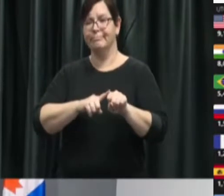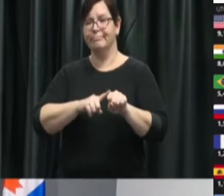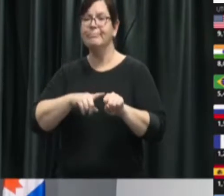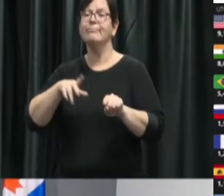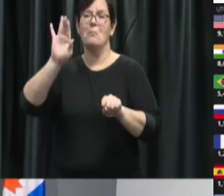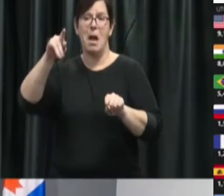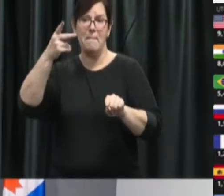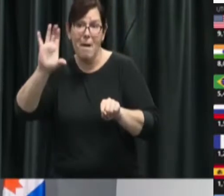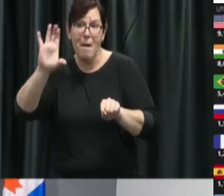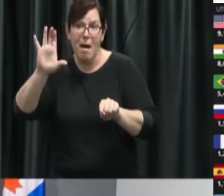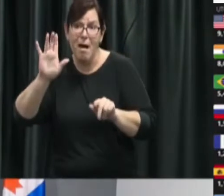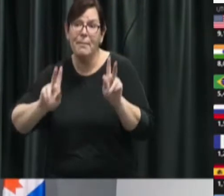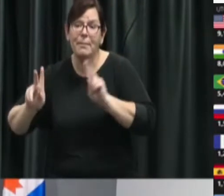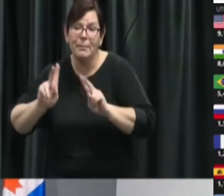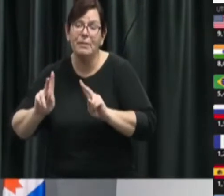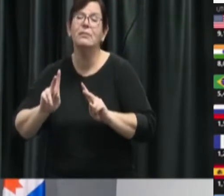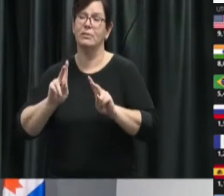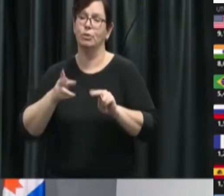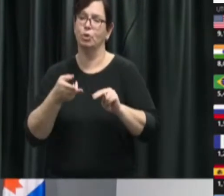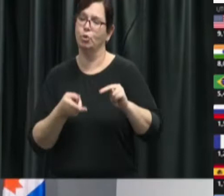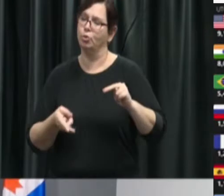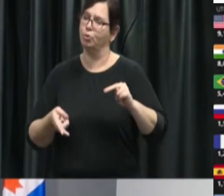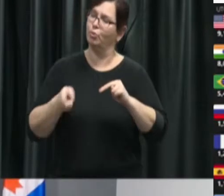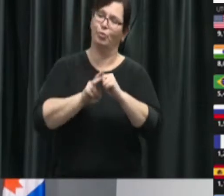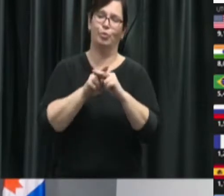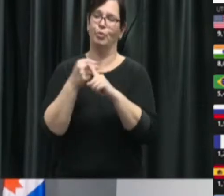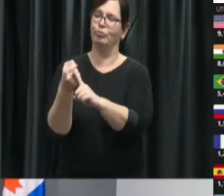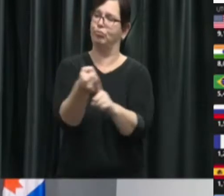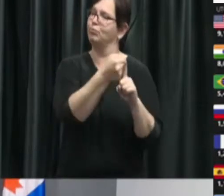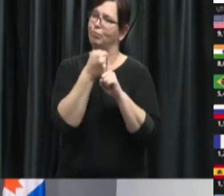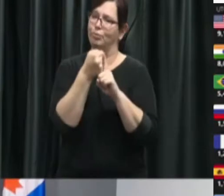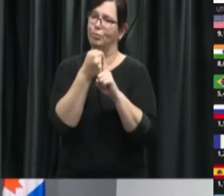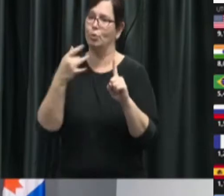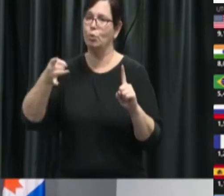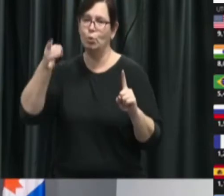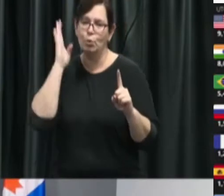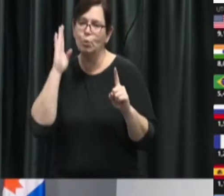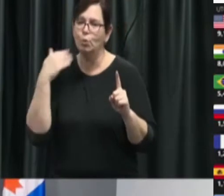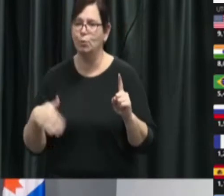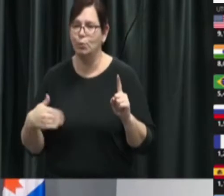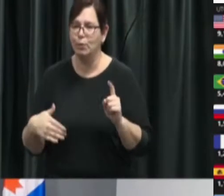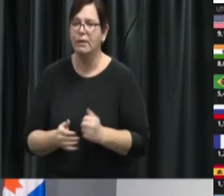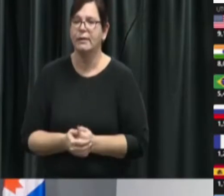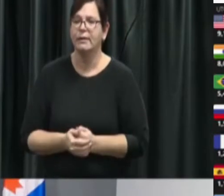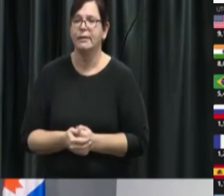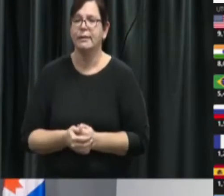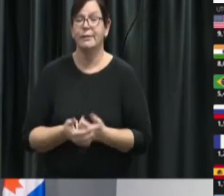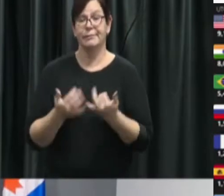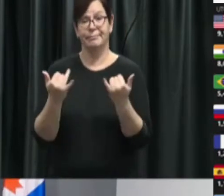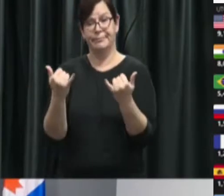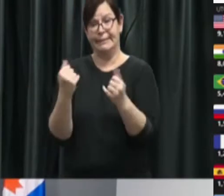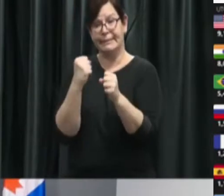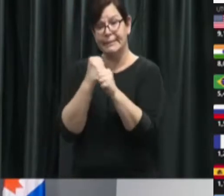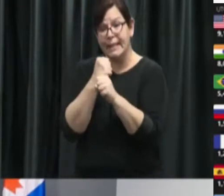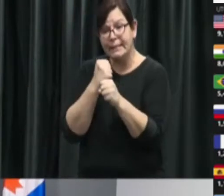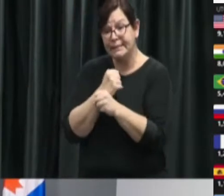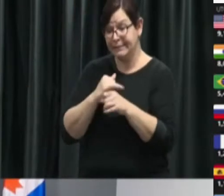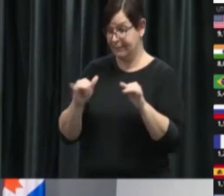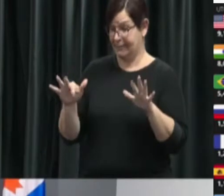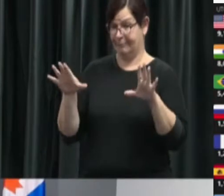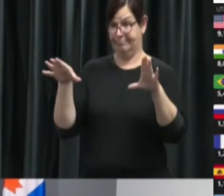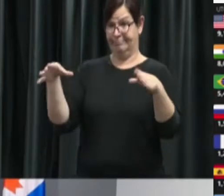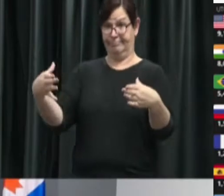this pandemic. Current data shows that 30% of people living in Toronto are classified as